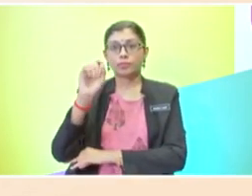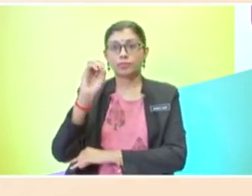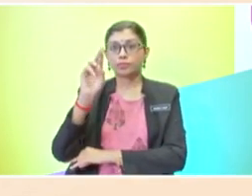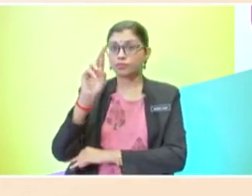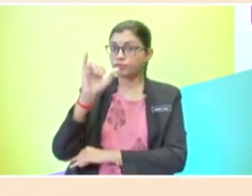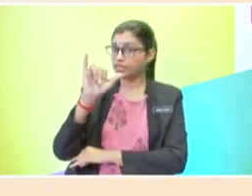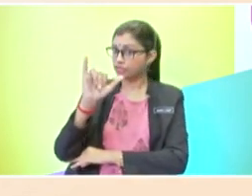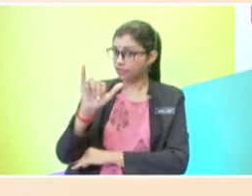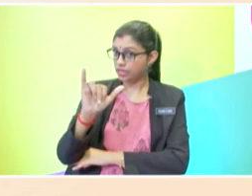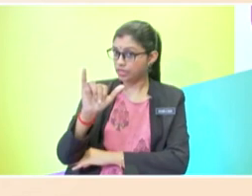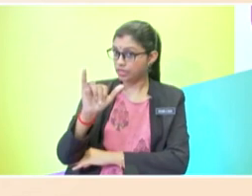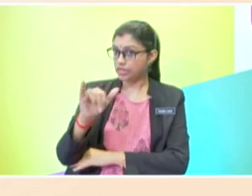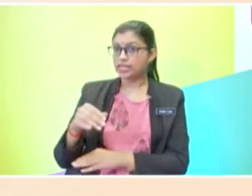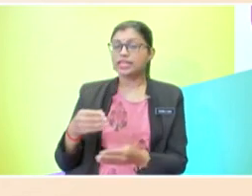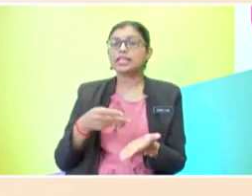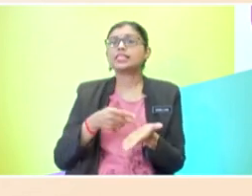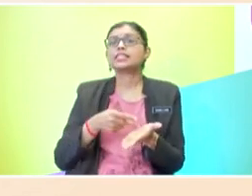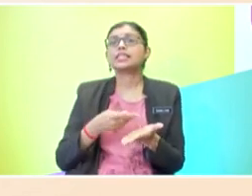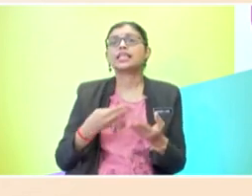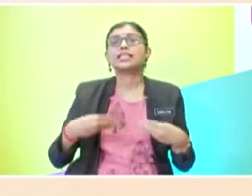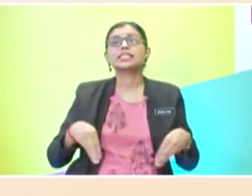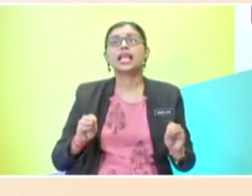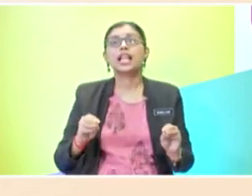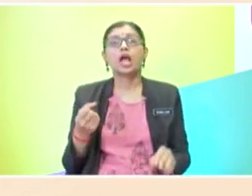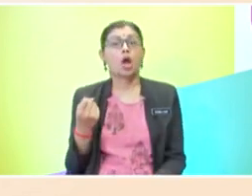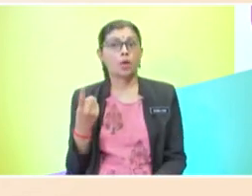say the price, Sean? The price here is